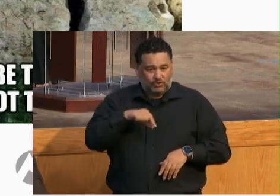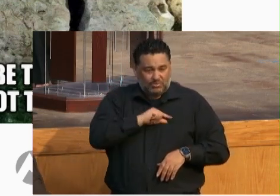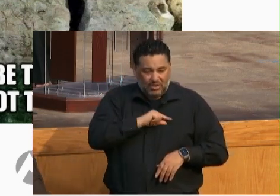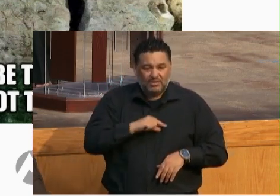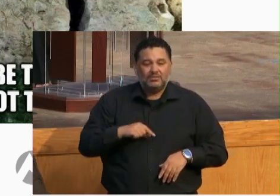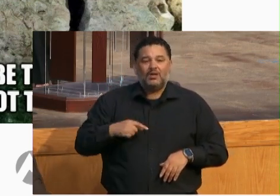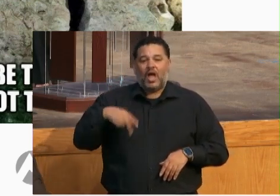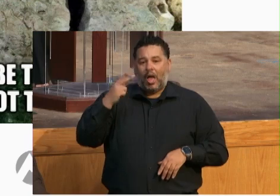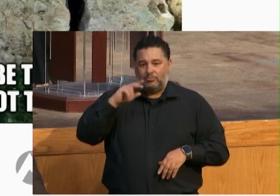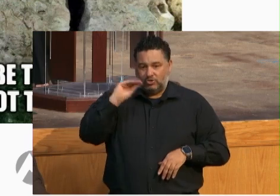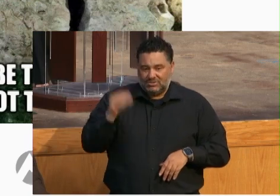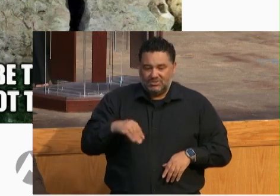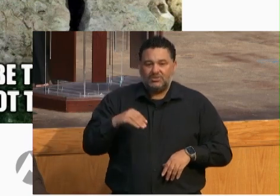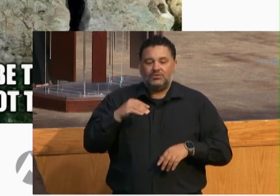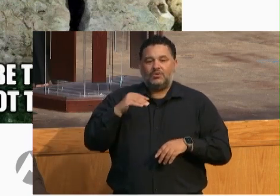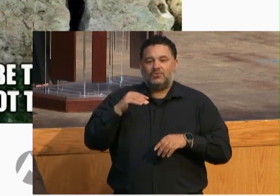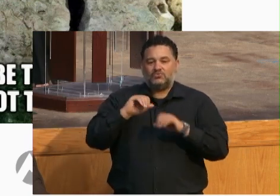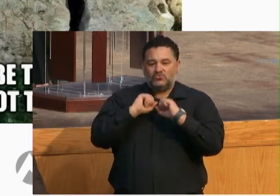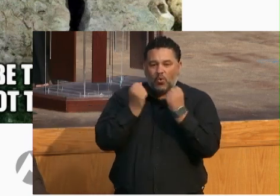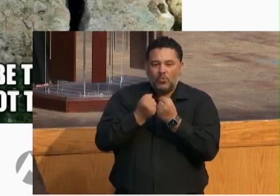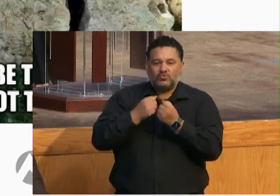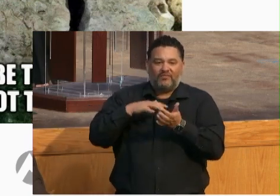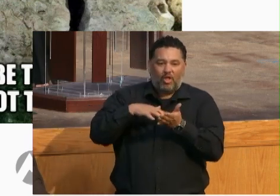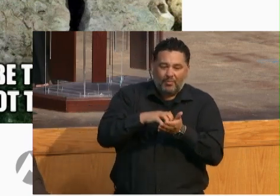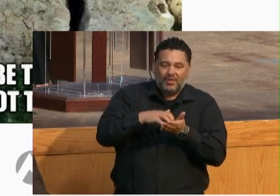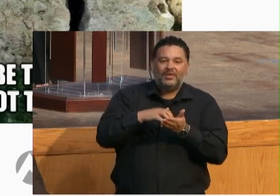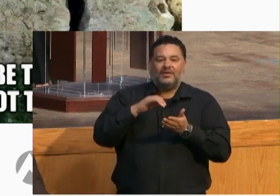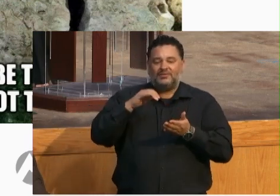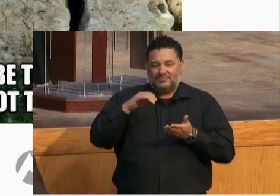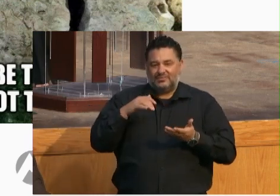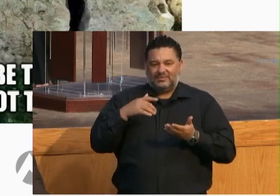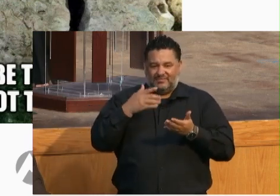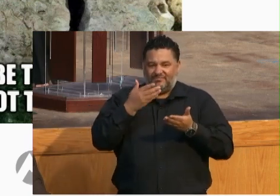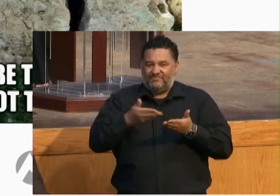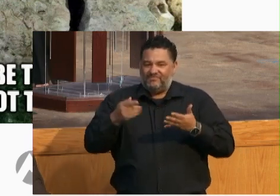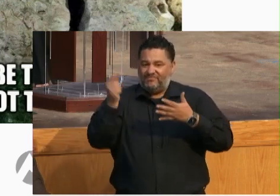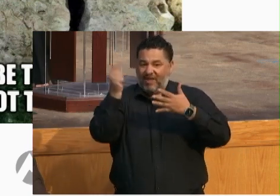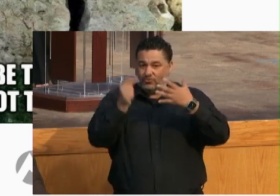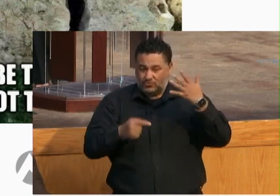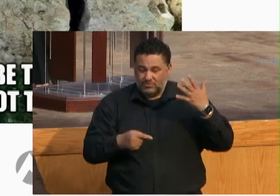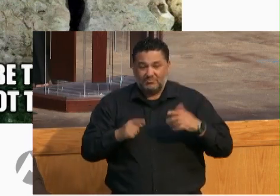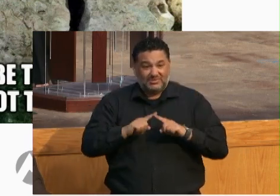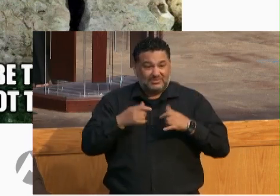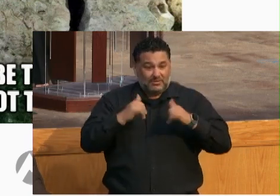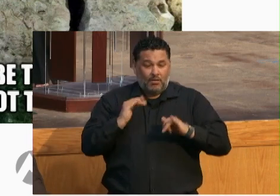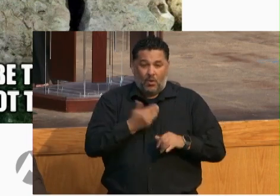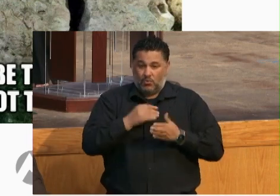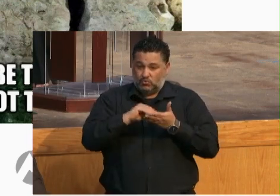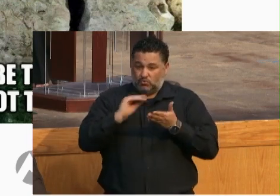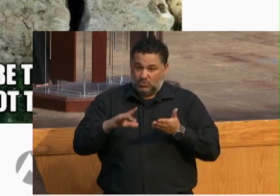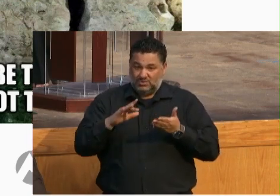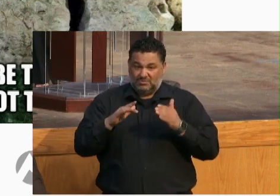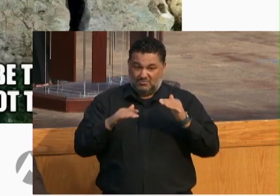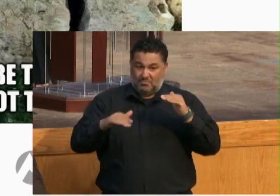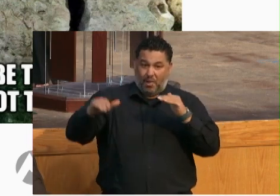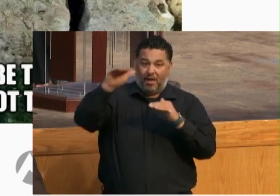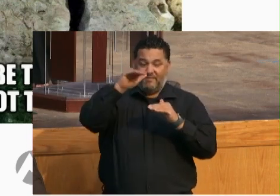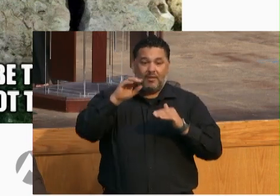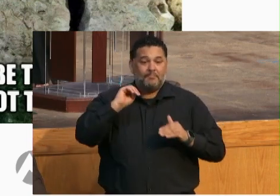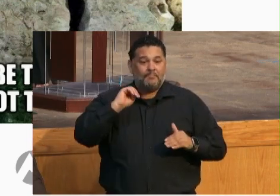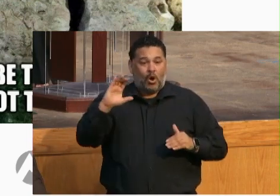social vulnerability index factors that we look at, and yet our students persist above the